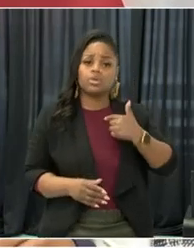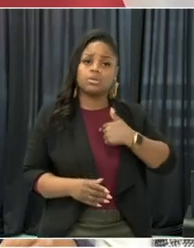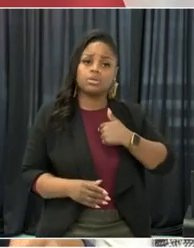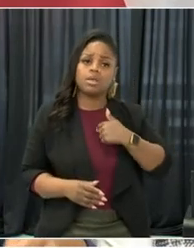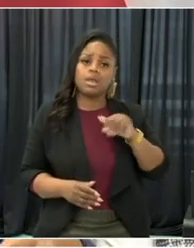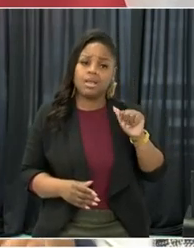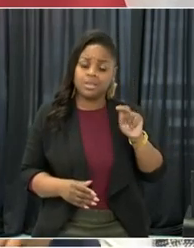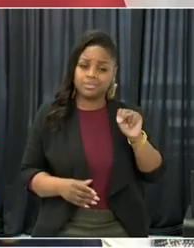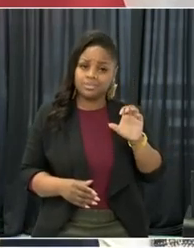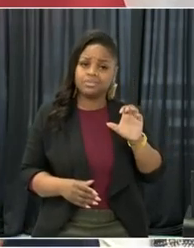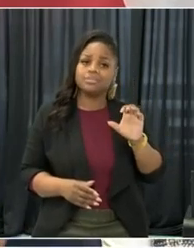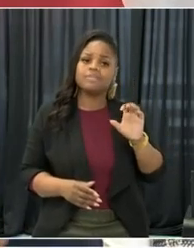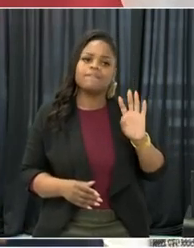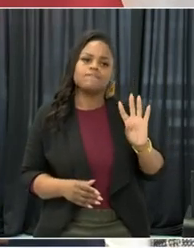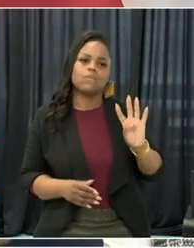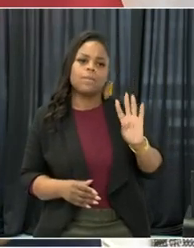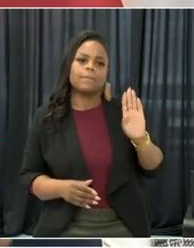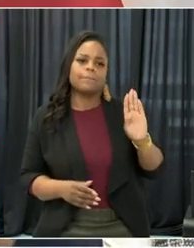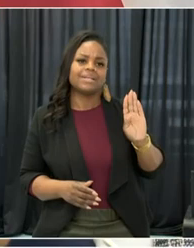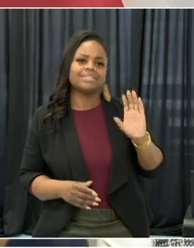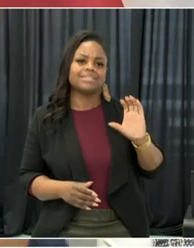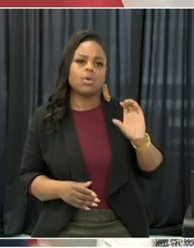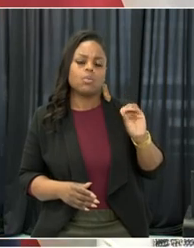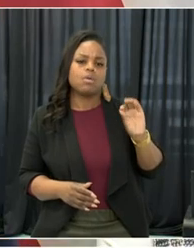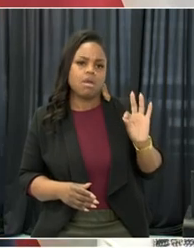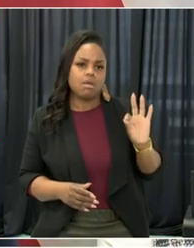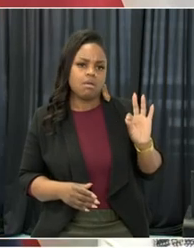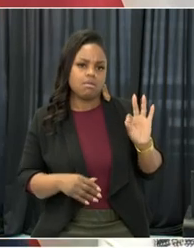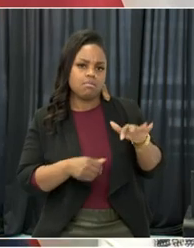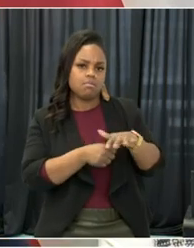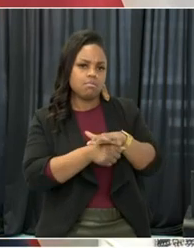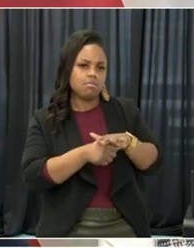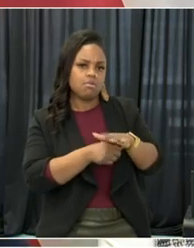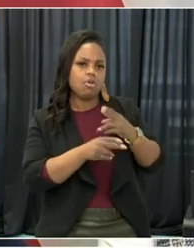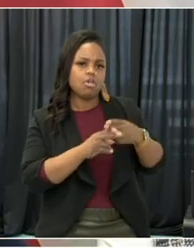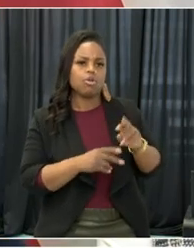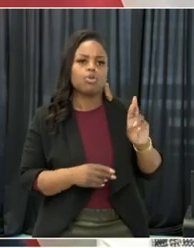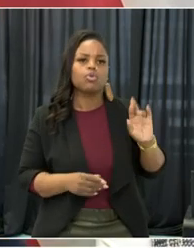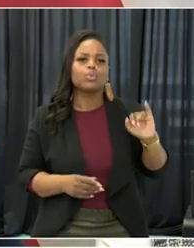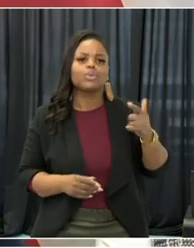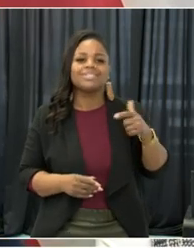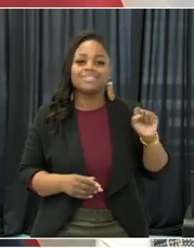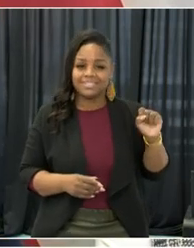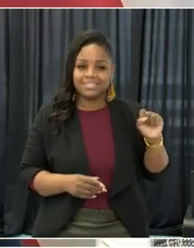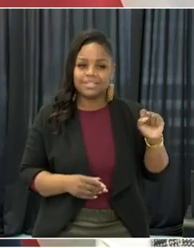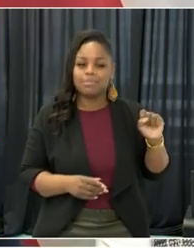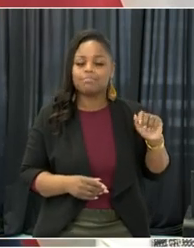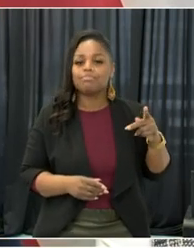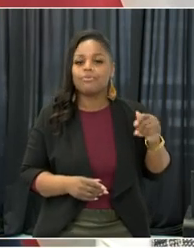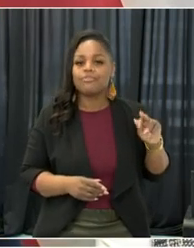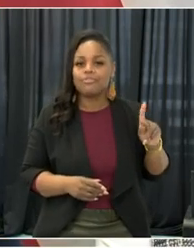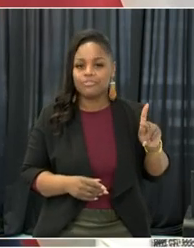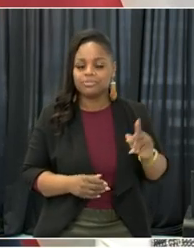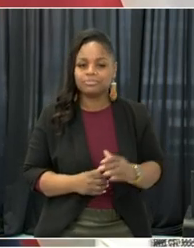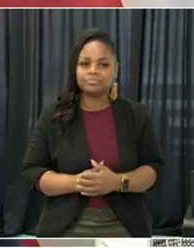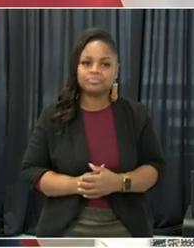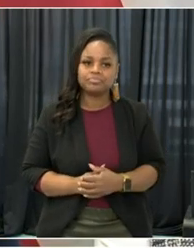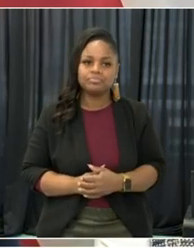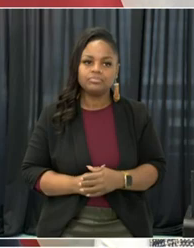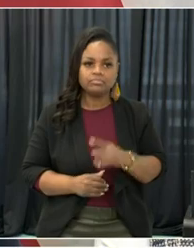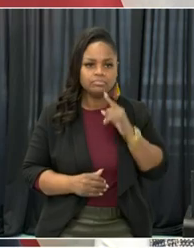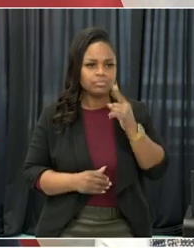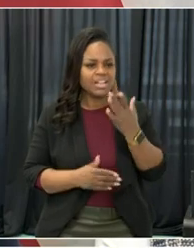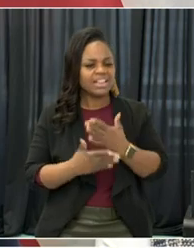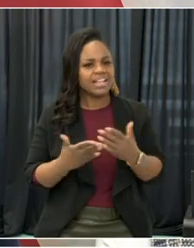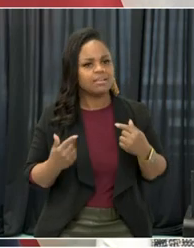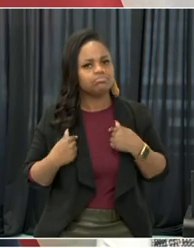in 4B09 in a neighborhood called Riggs Park. And one of the things we were very proud